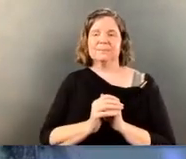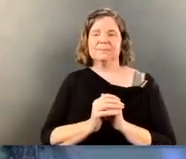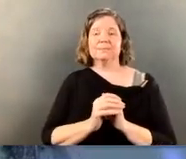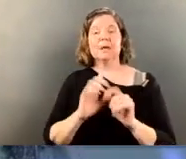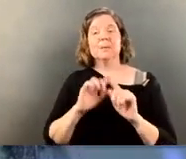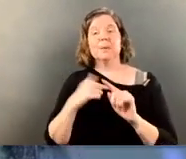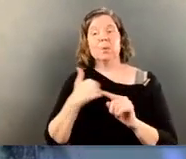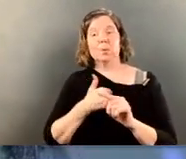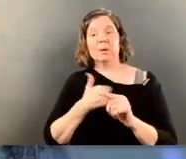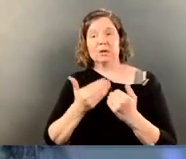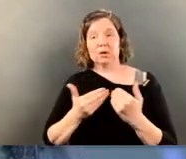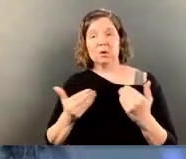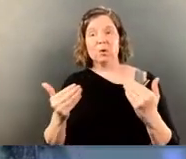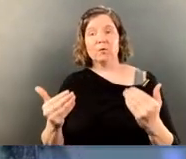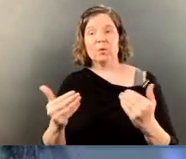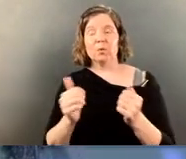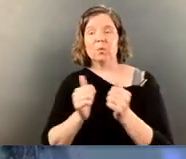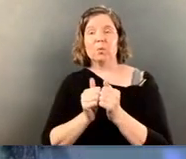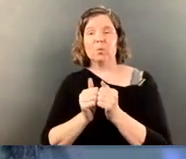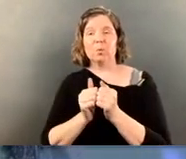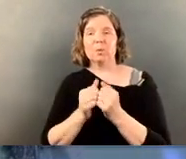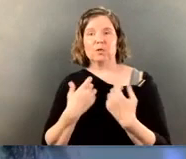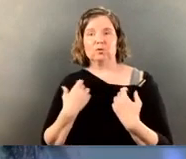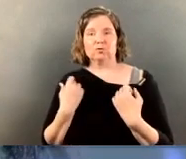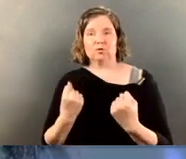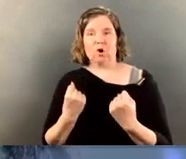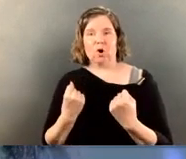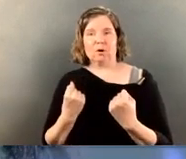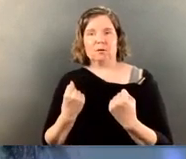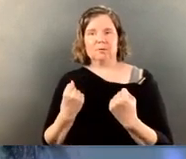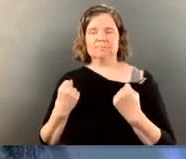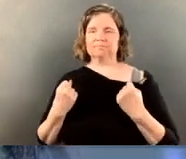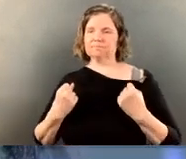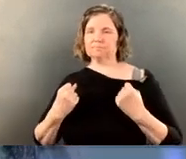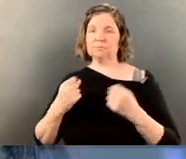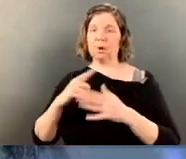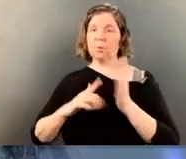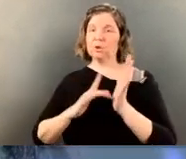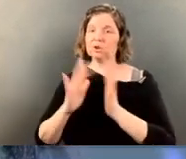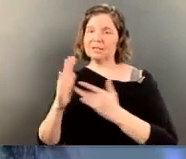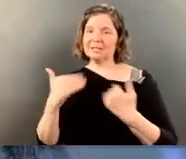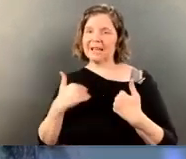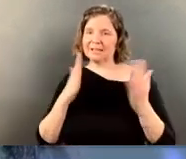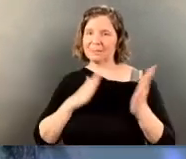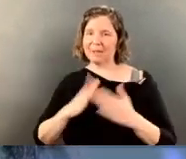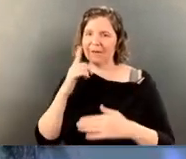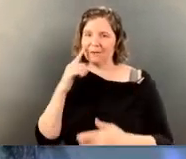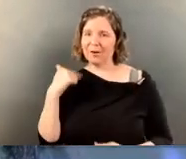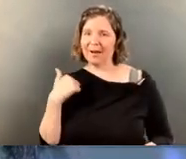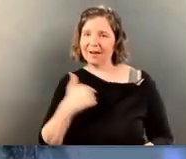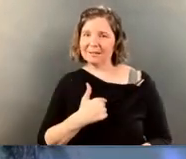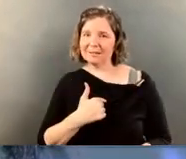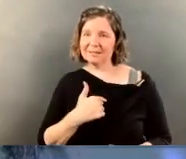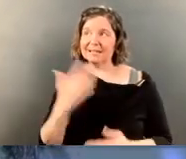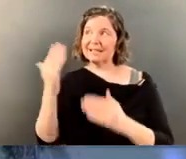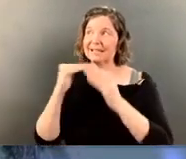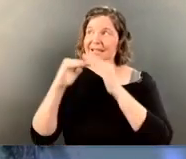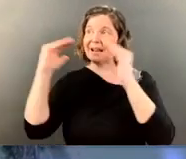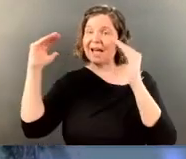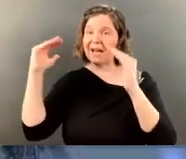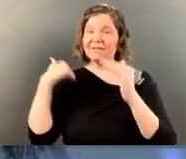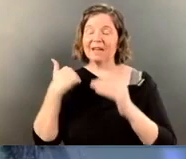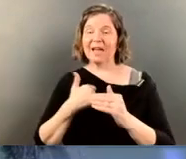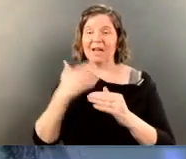But we can go forward with the strong confidence of what Jesus has planned for us in heaven. And